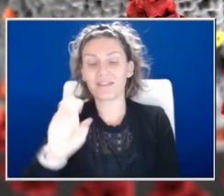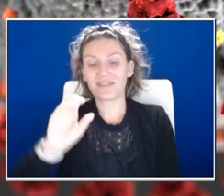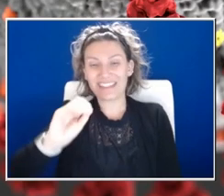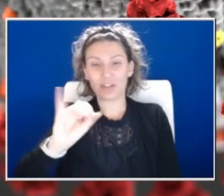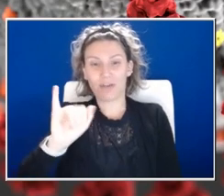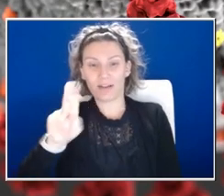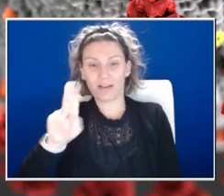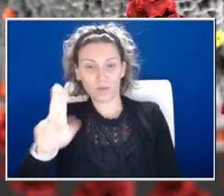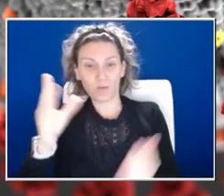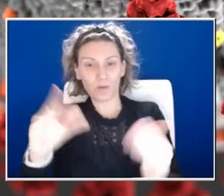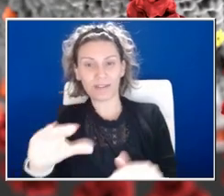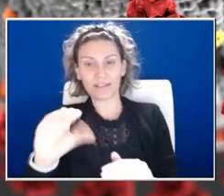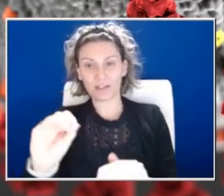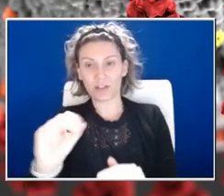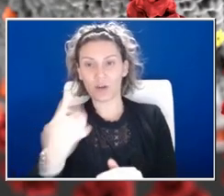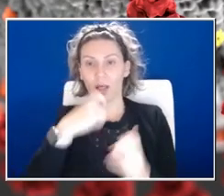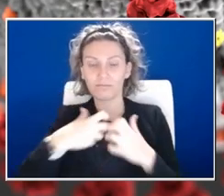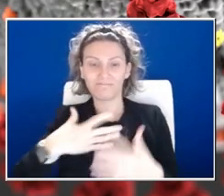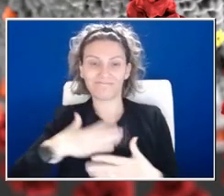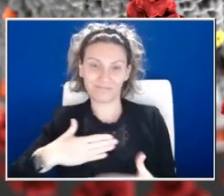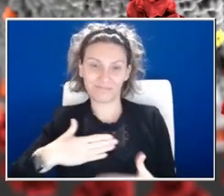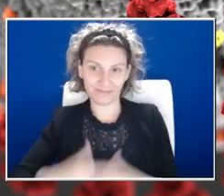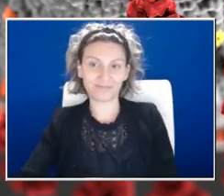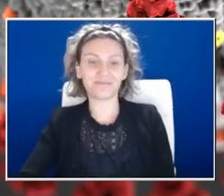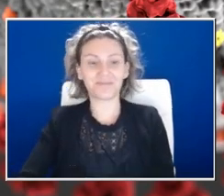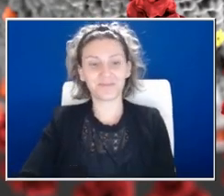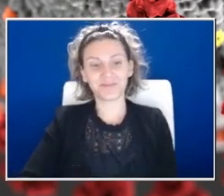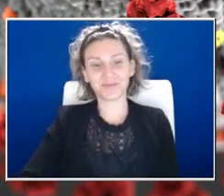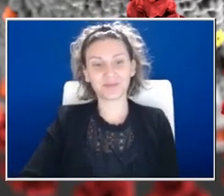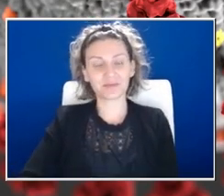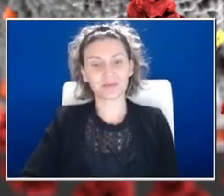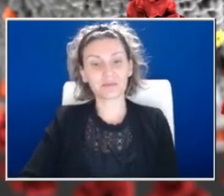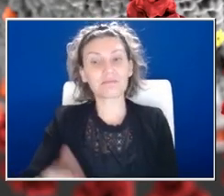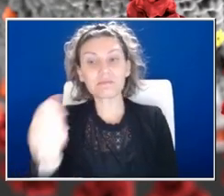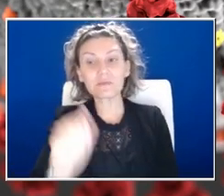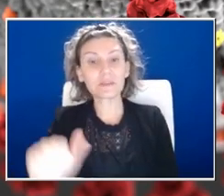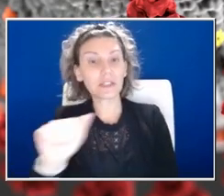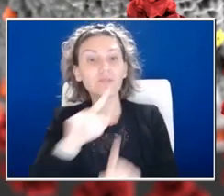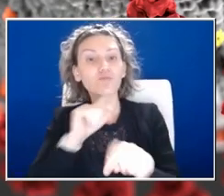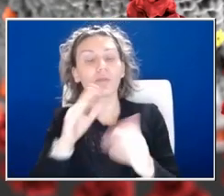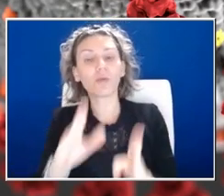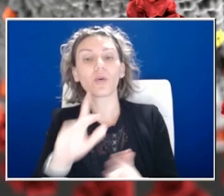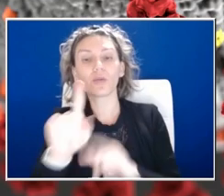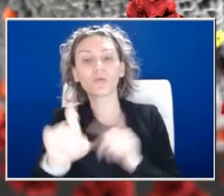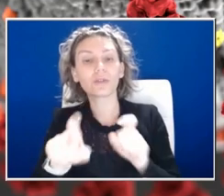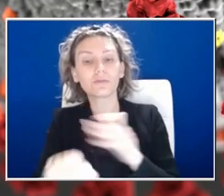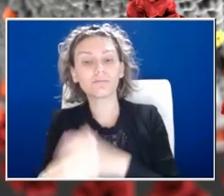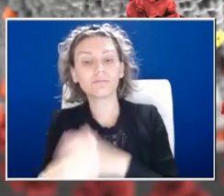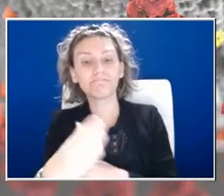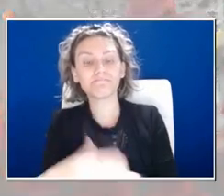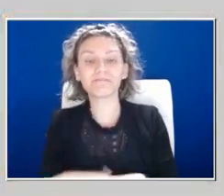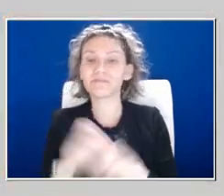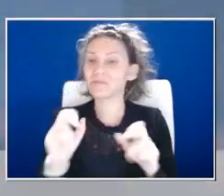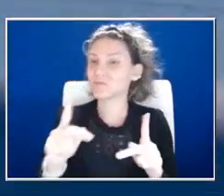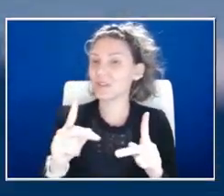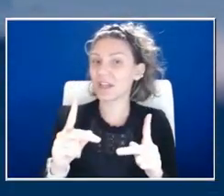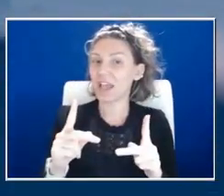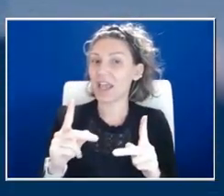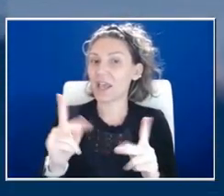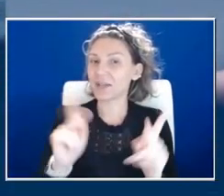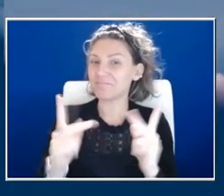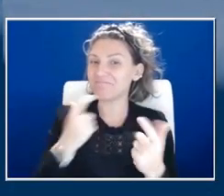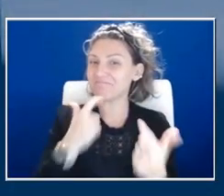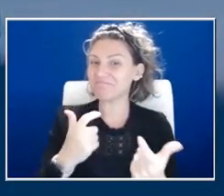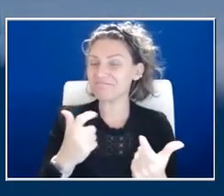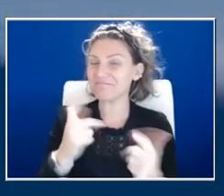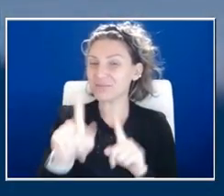and 0 on ventilators. Do we have any reporter questions? Well, let's get to our viewer questions. We've always got good